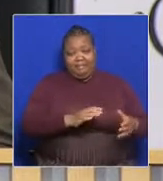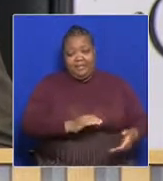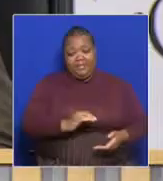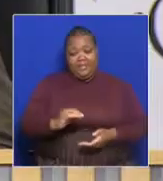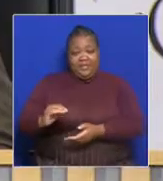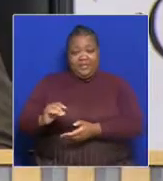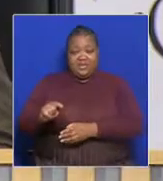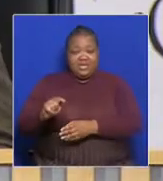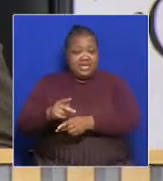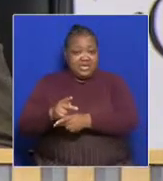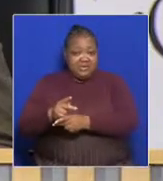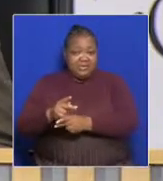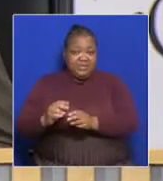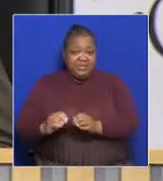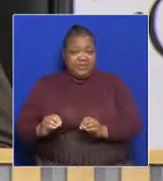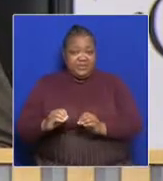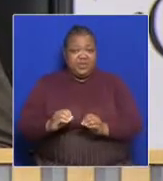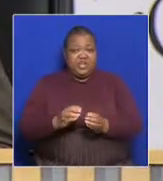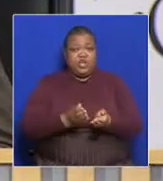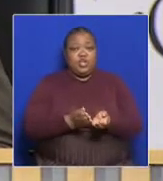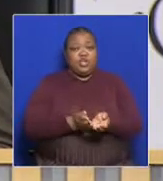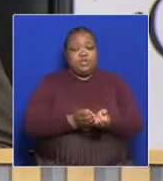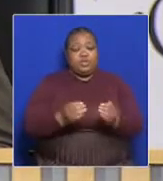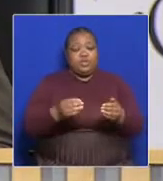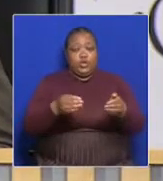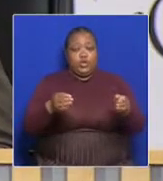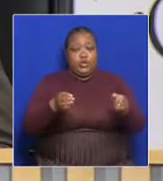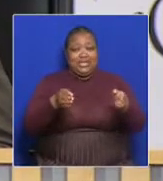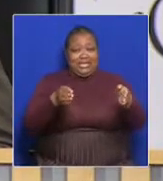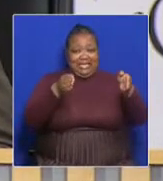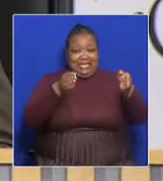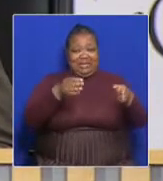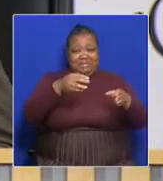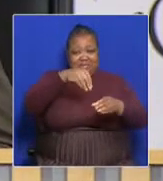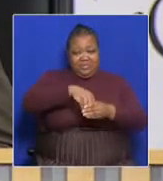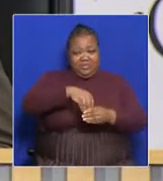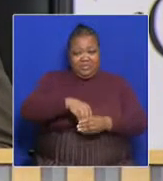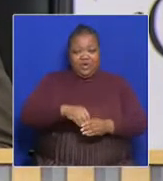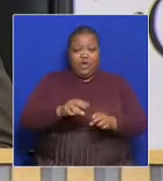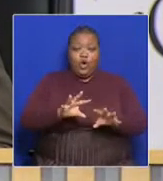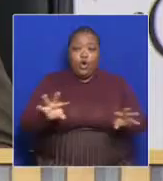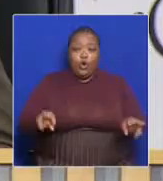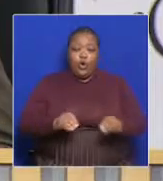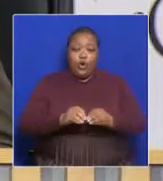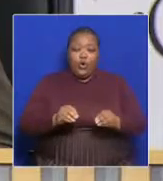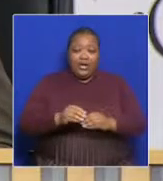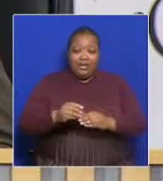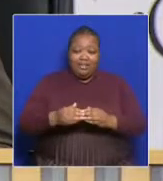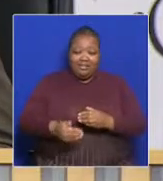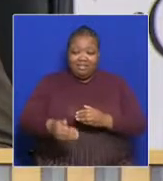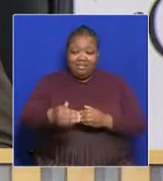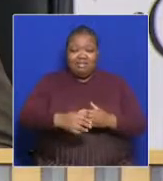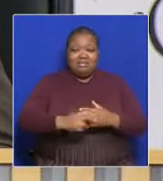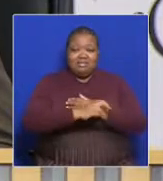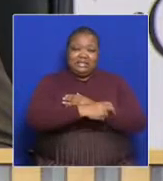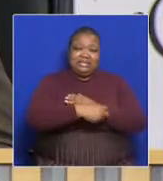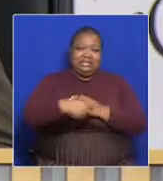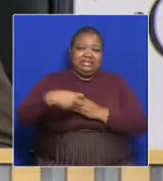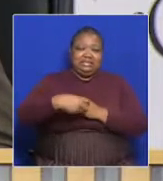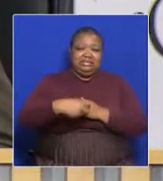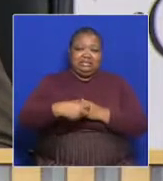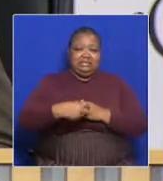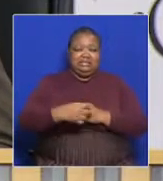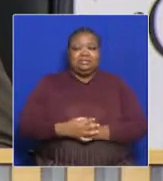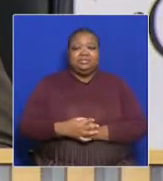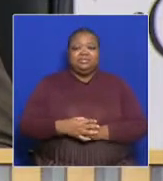these exhibits. All of those exhibits ended up being stolen within a few months as well. So these are the challenges that